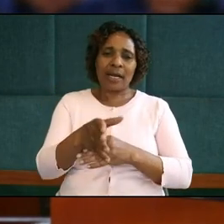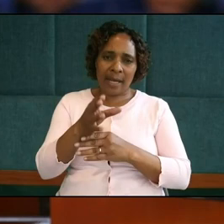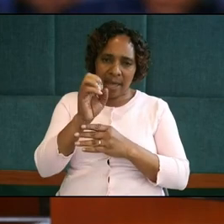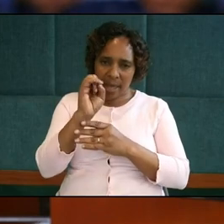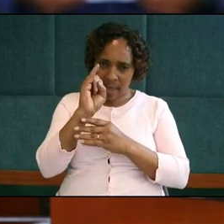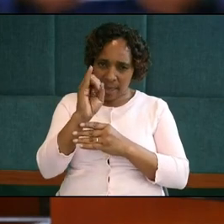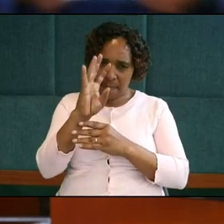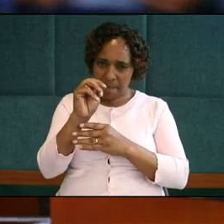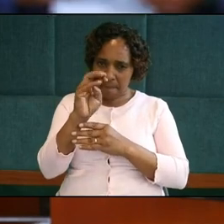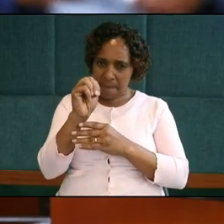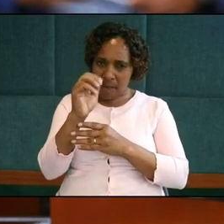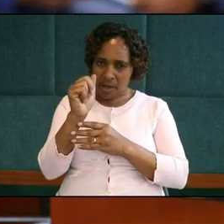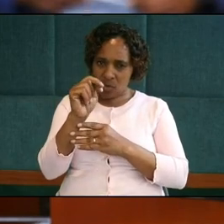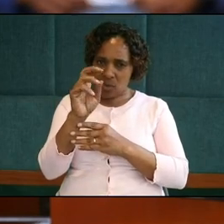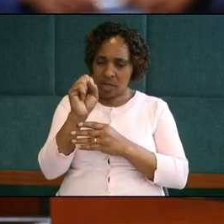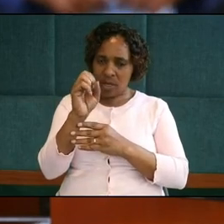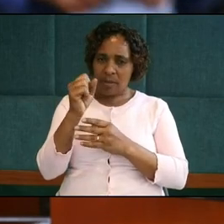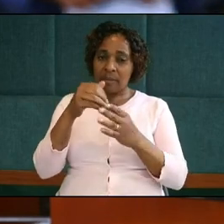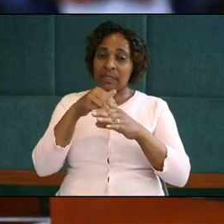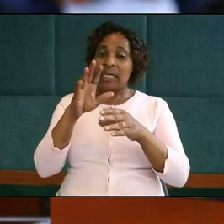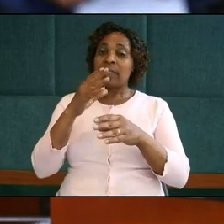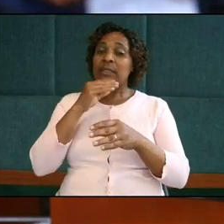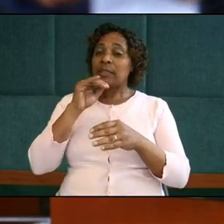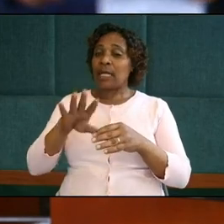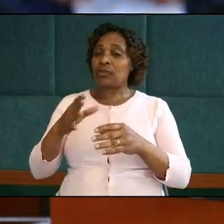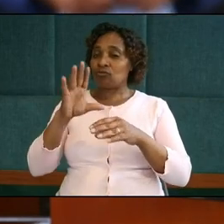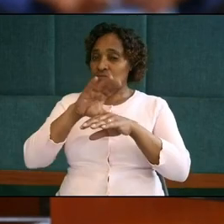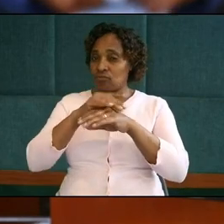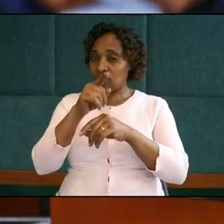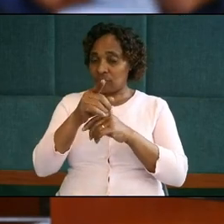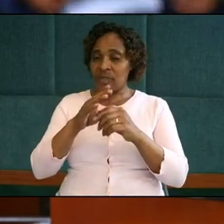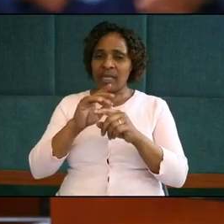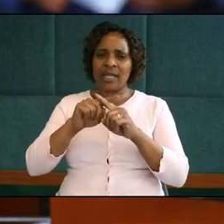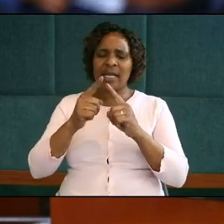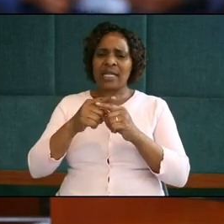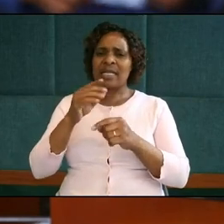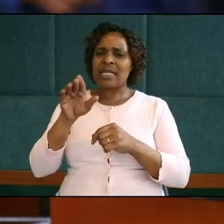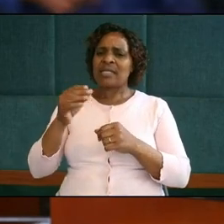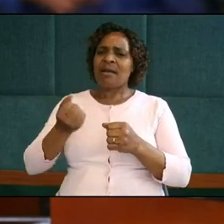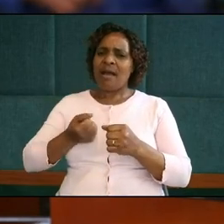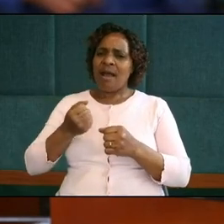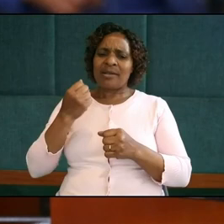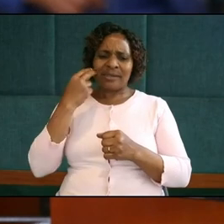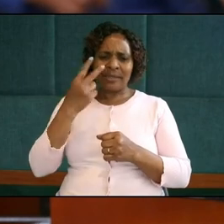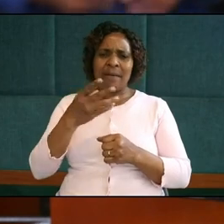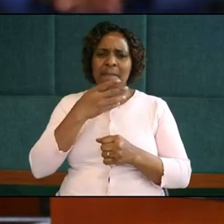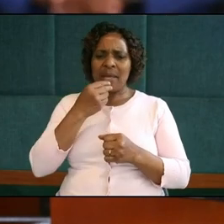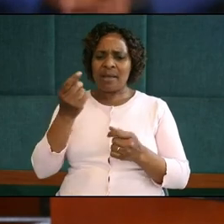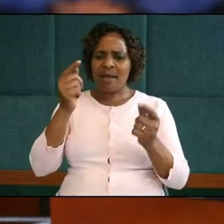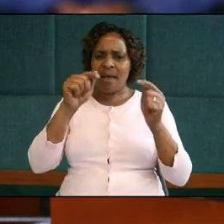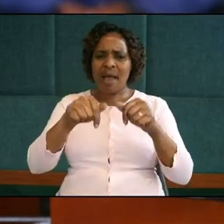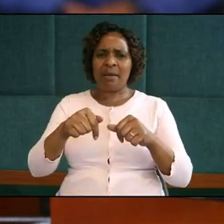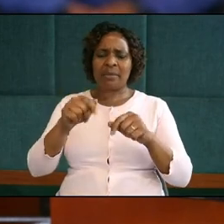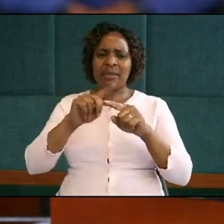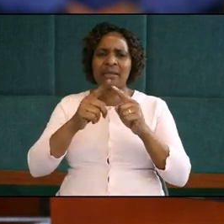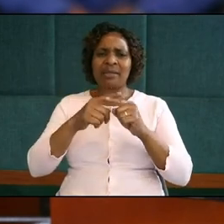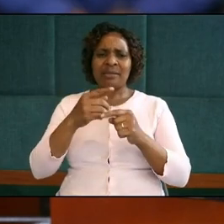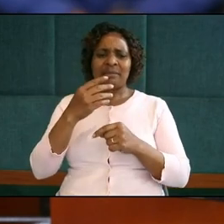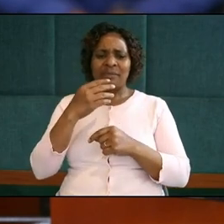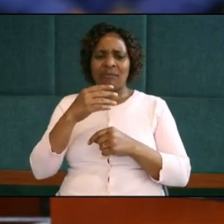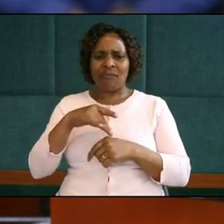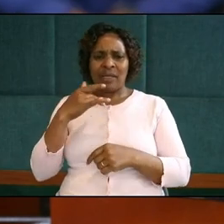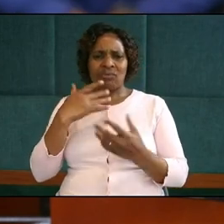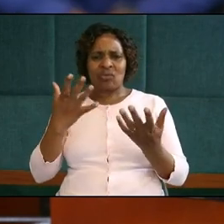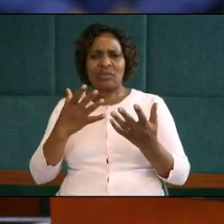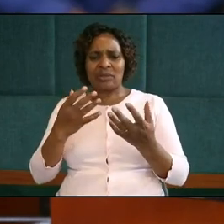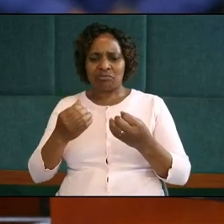Emmanuel. "I'm sending my sons to get you," she said. Emmanuel saw the men coming toward her, and she felt a sharp pain. Then